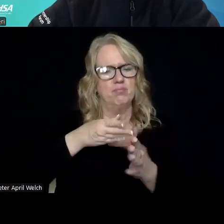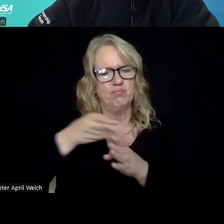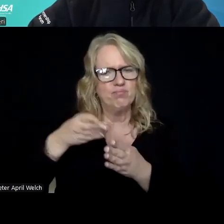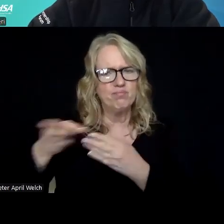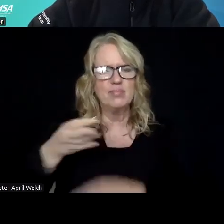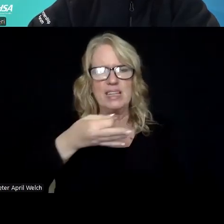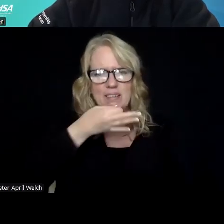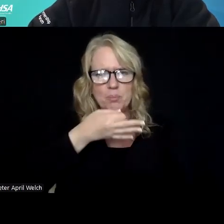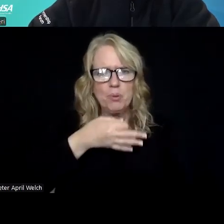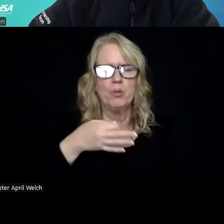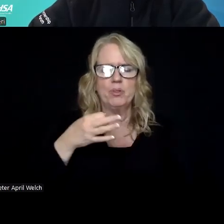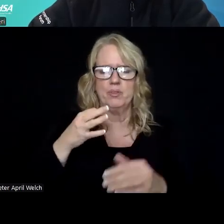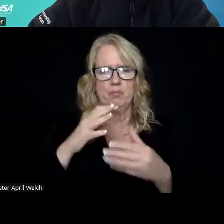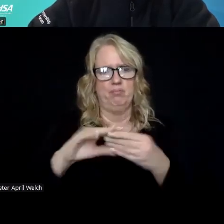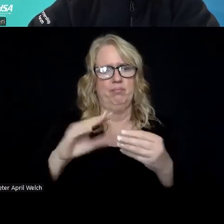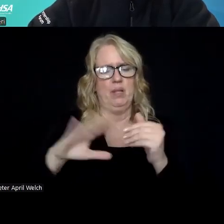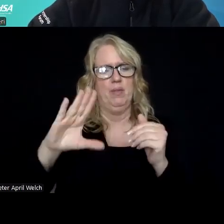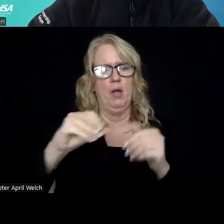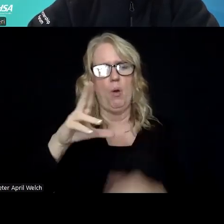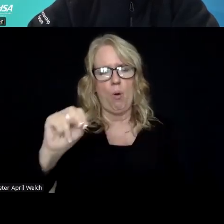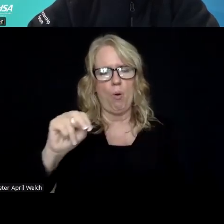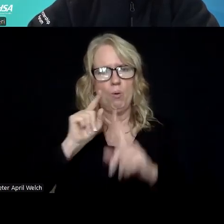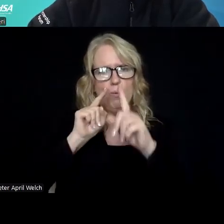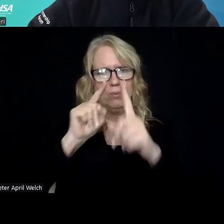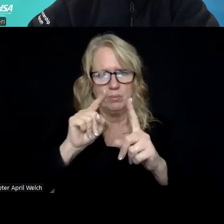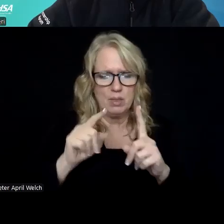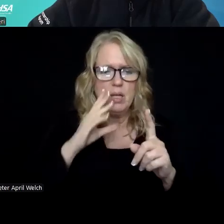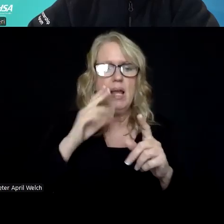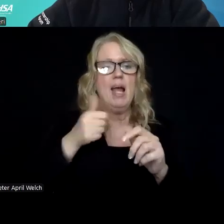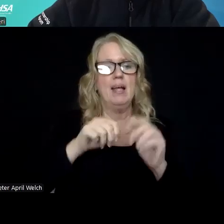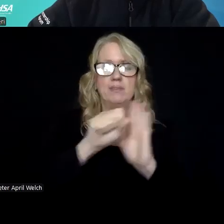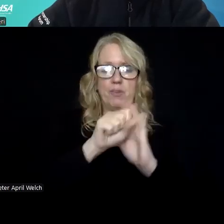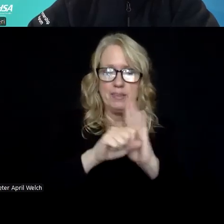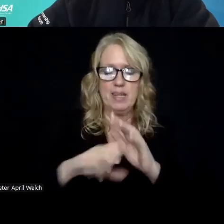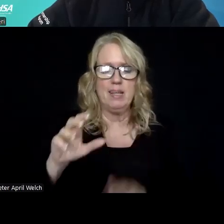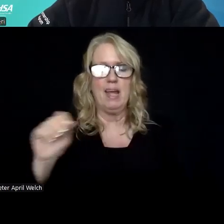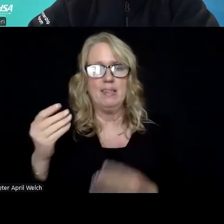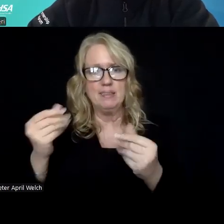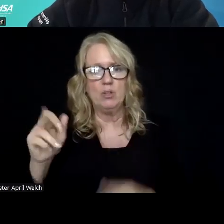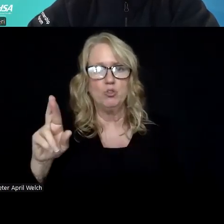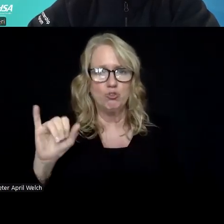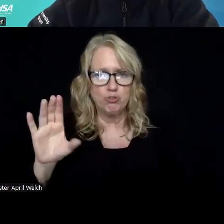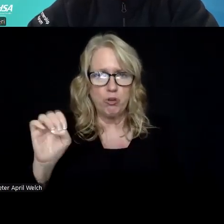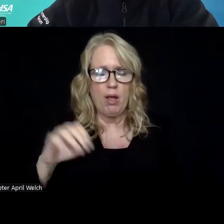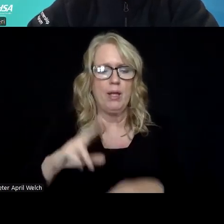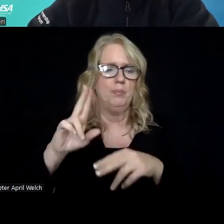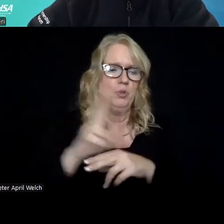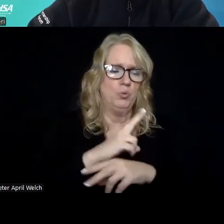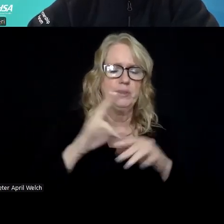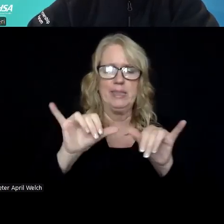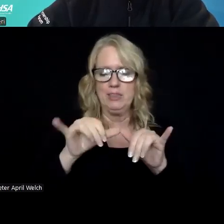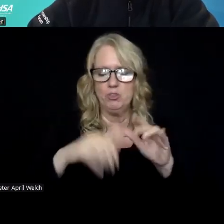much focused on their own identified goals at the state, territory, tribal level, using systems